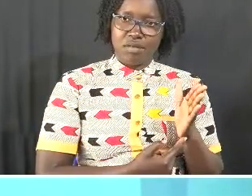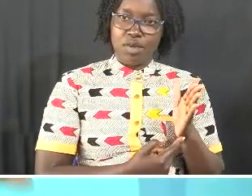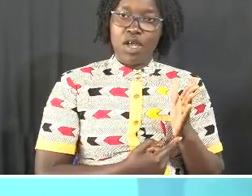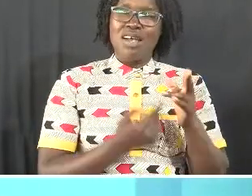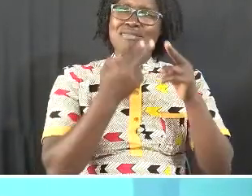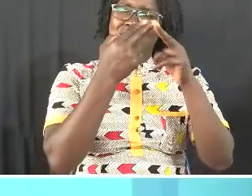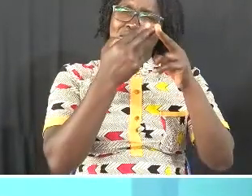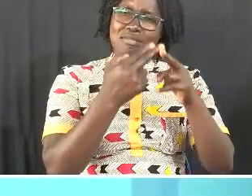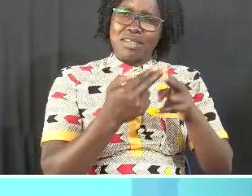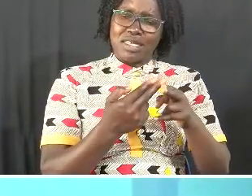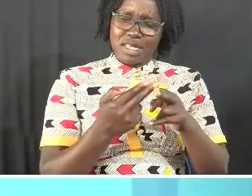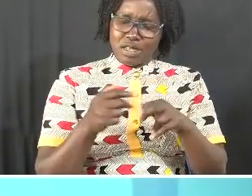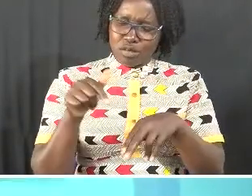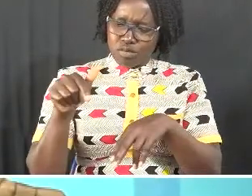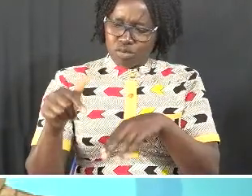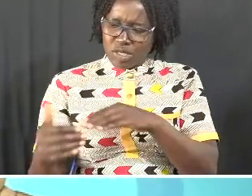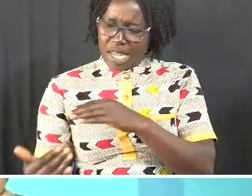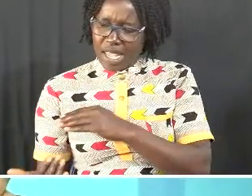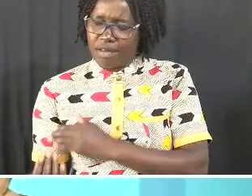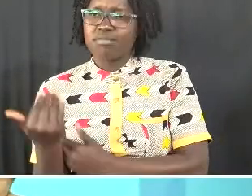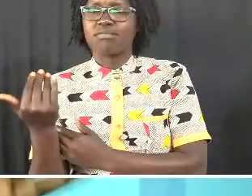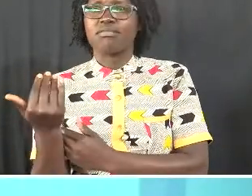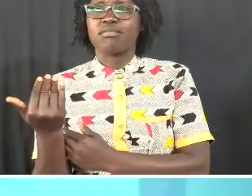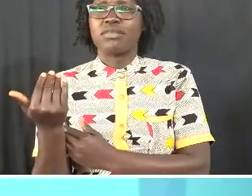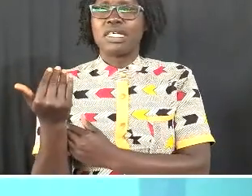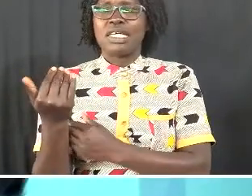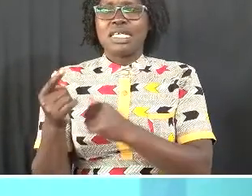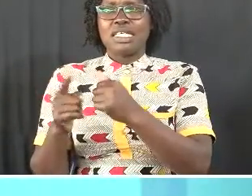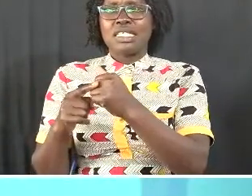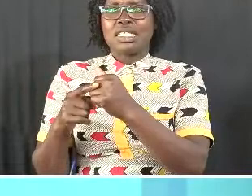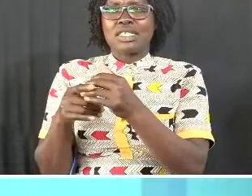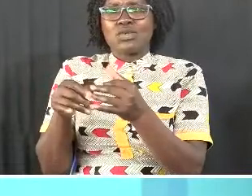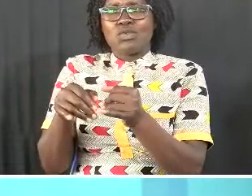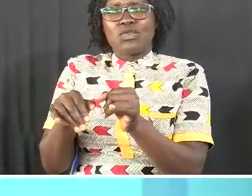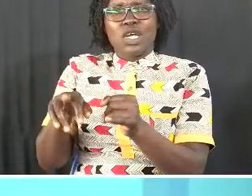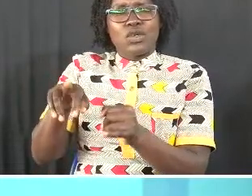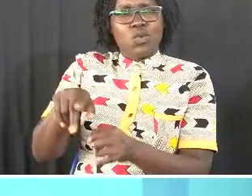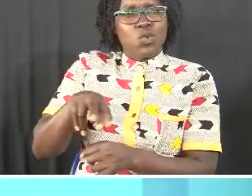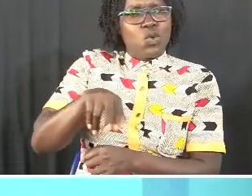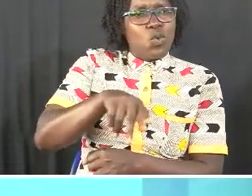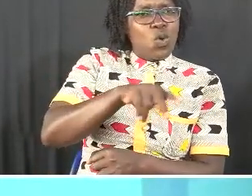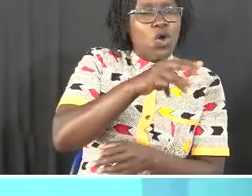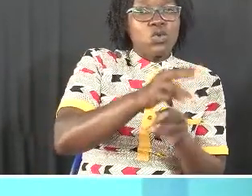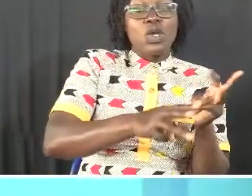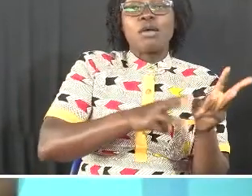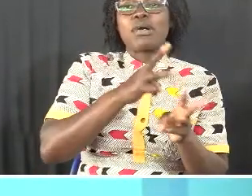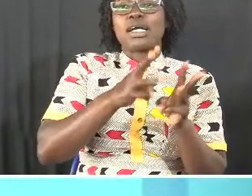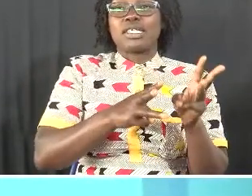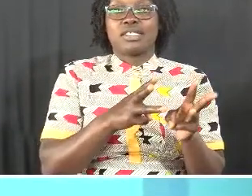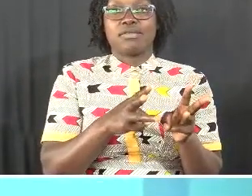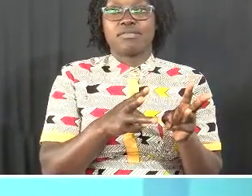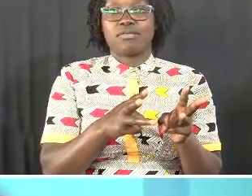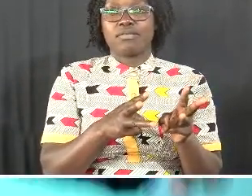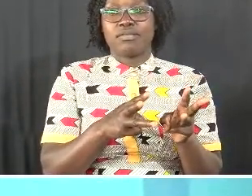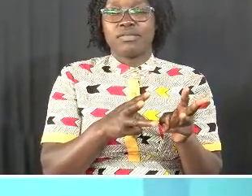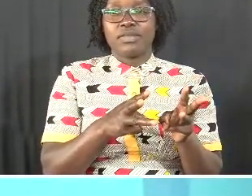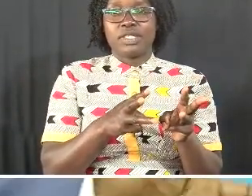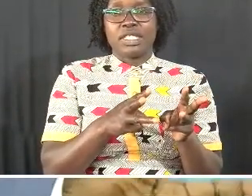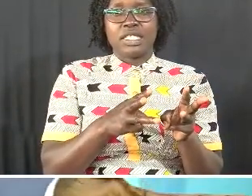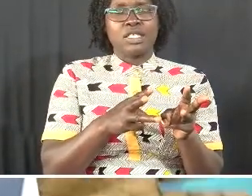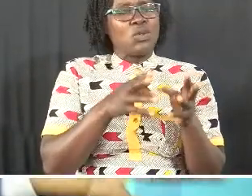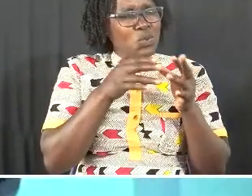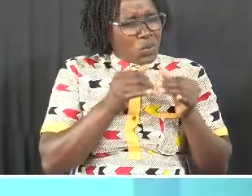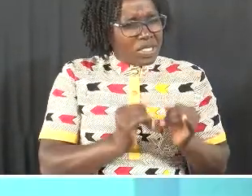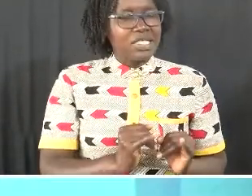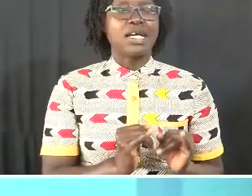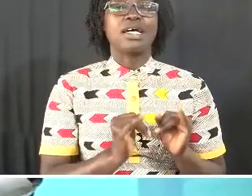Today, we woke up very early at 6. We have tried, we walked all the way to Embakasi. And we tried